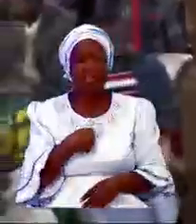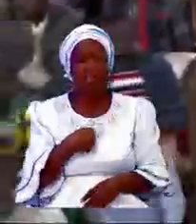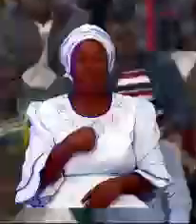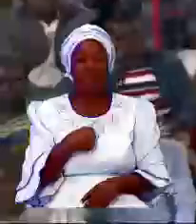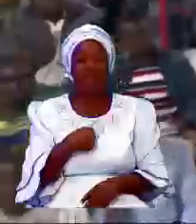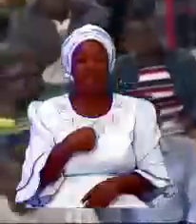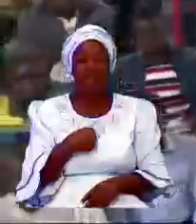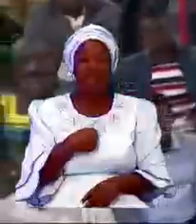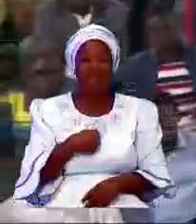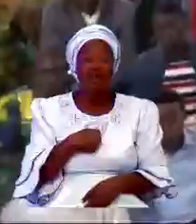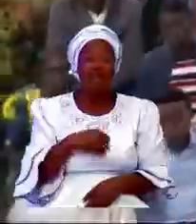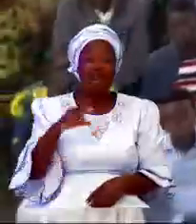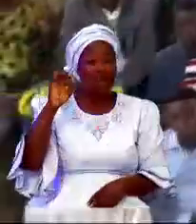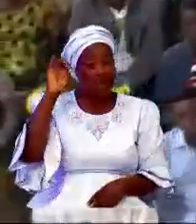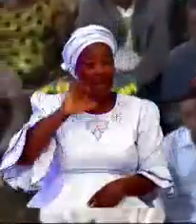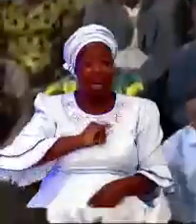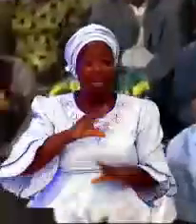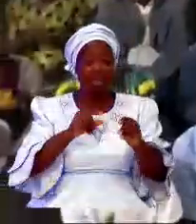But you know, when you said, pray for me,